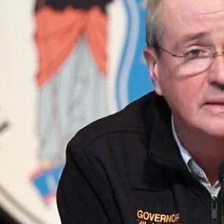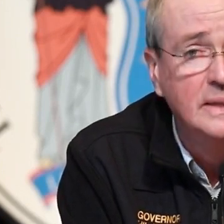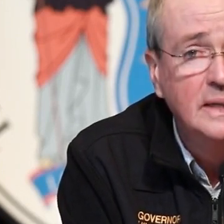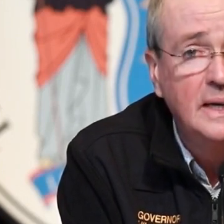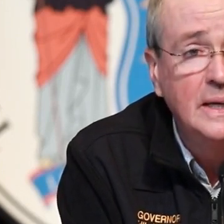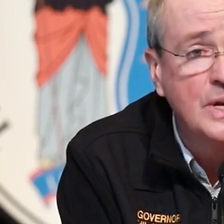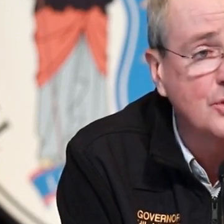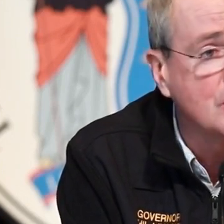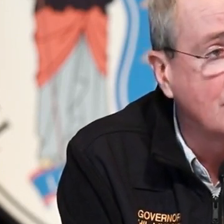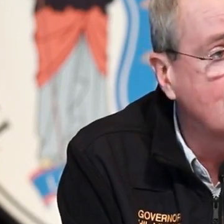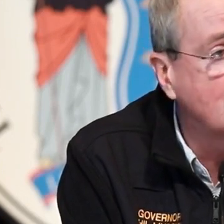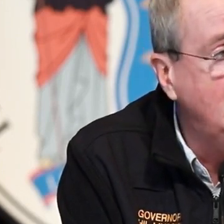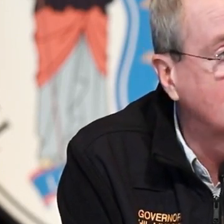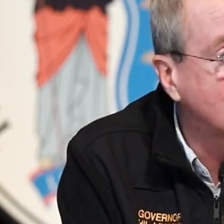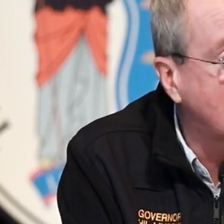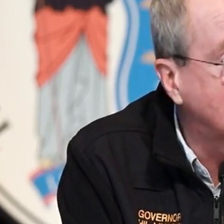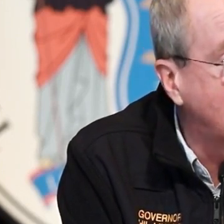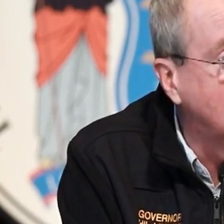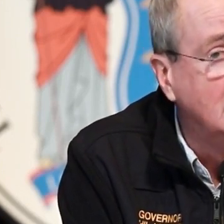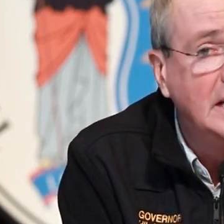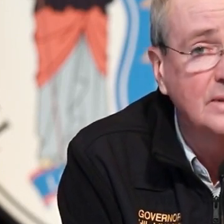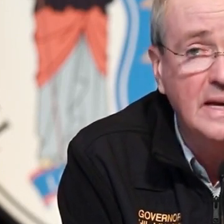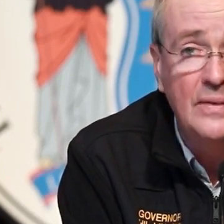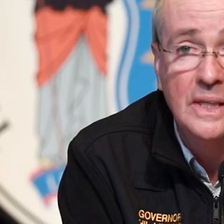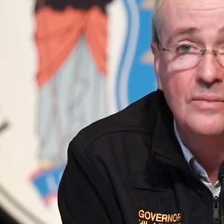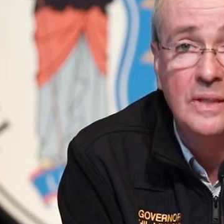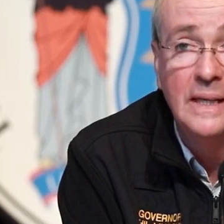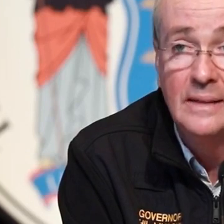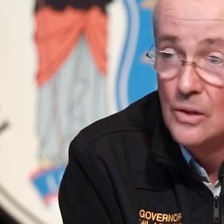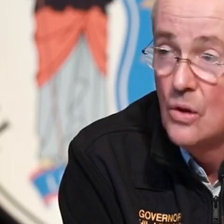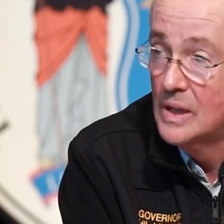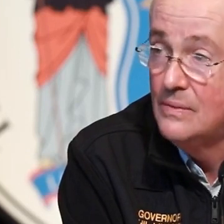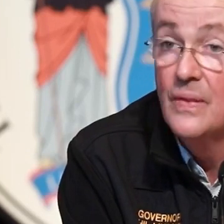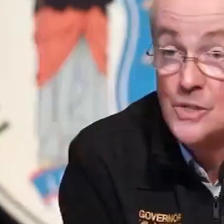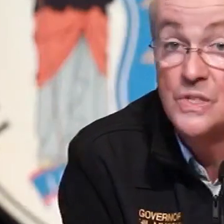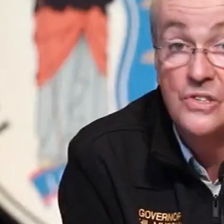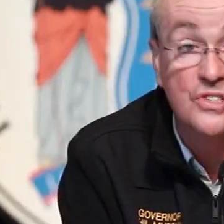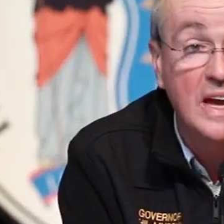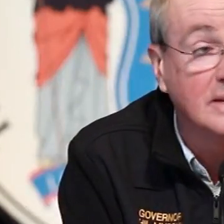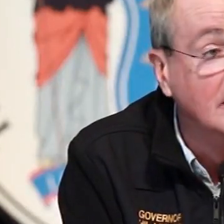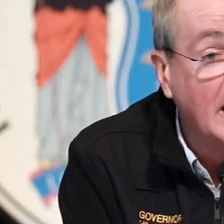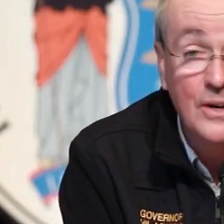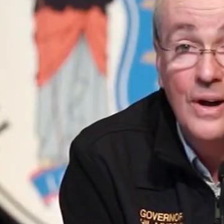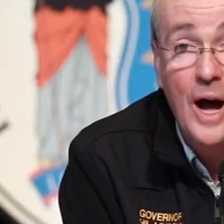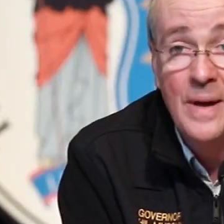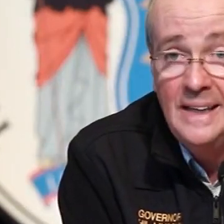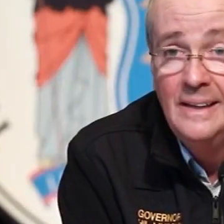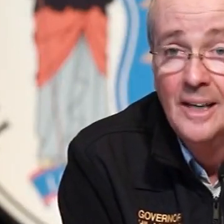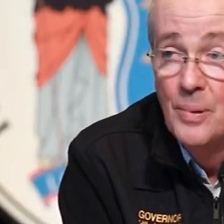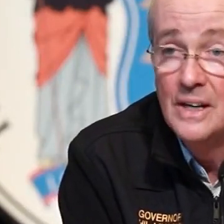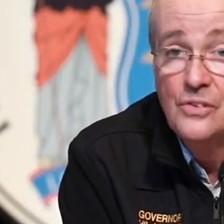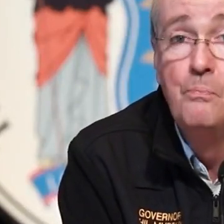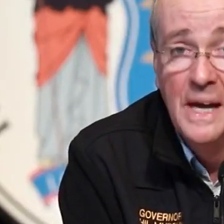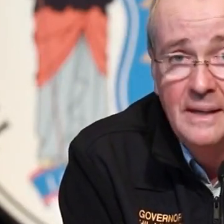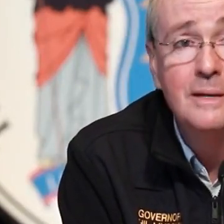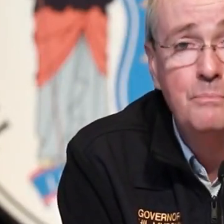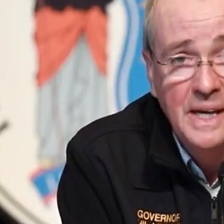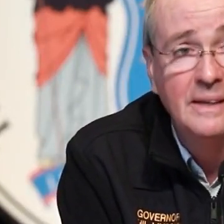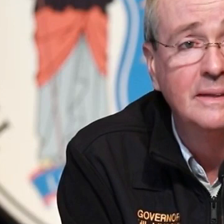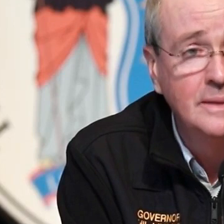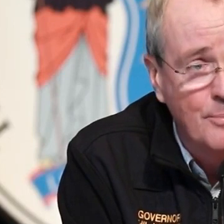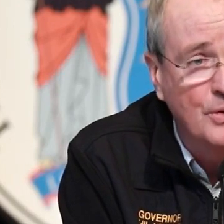historic in the history of our state, at the state level, at the county level, and at the local level. That's what's at stake. I don't know how many, but it is